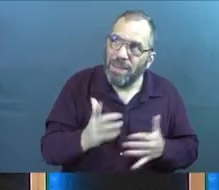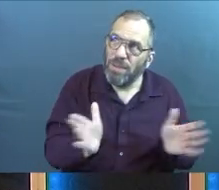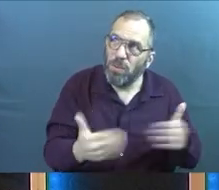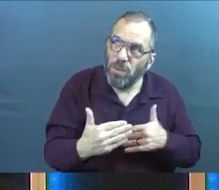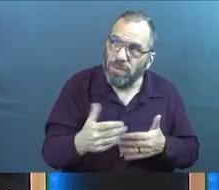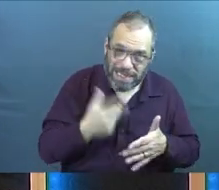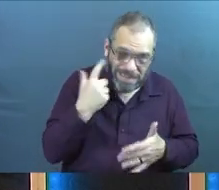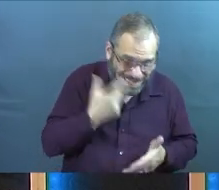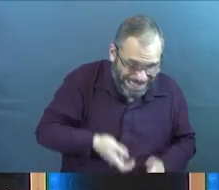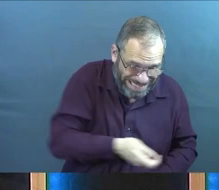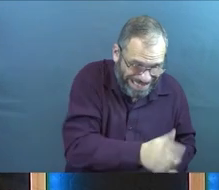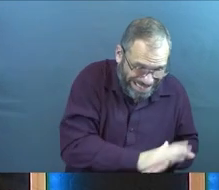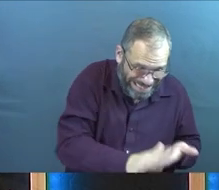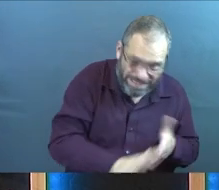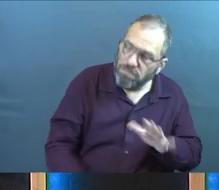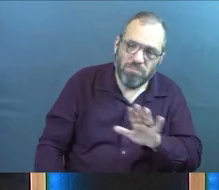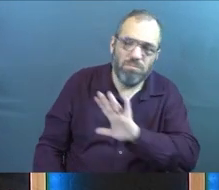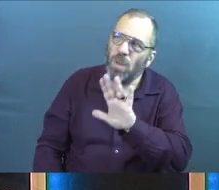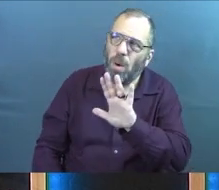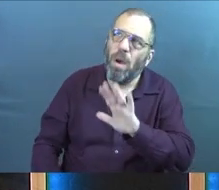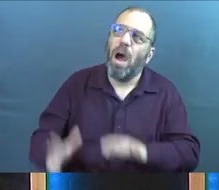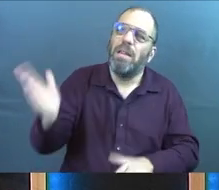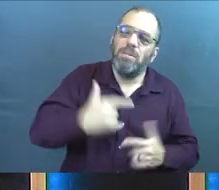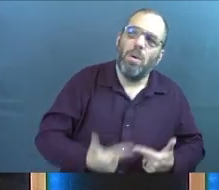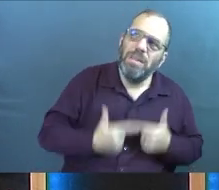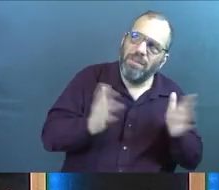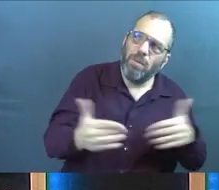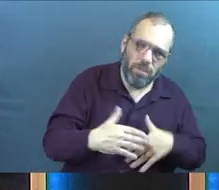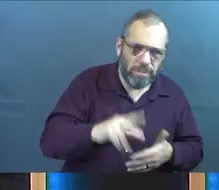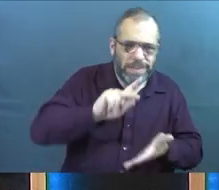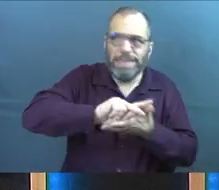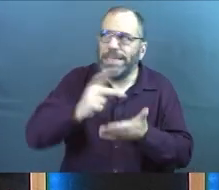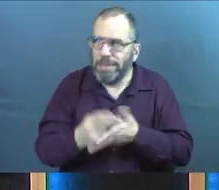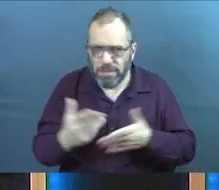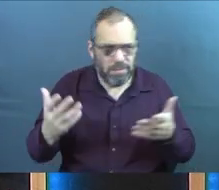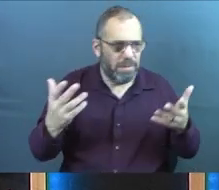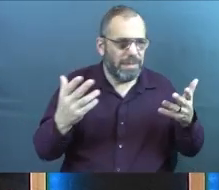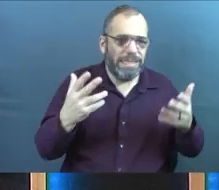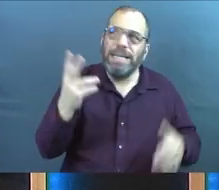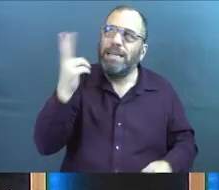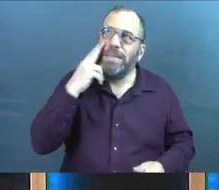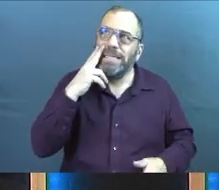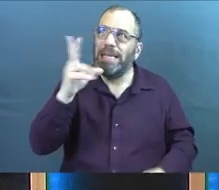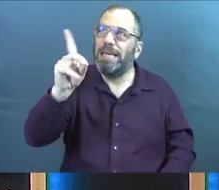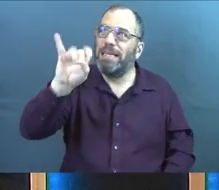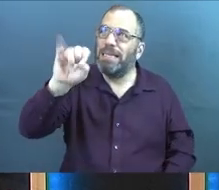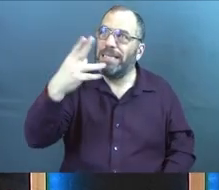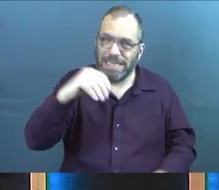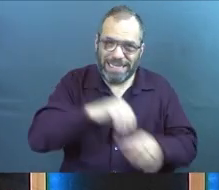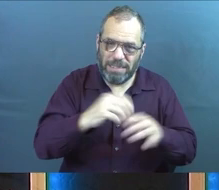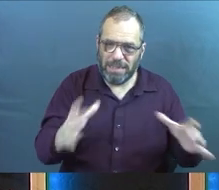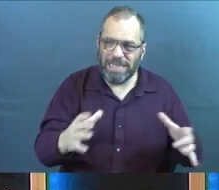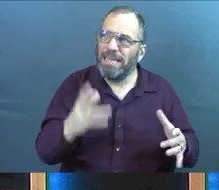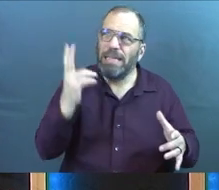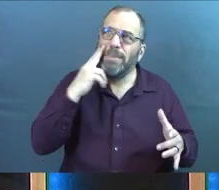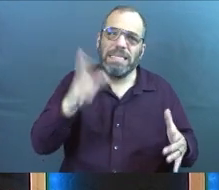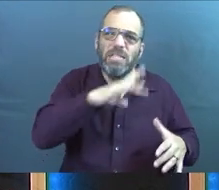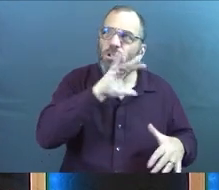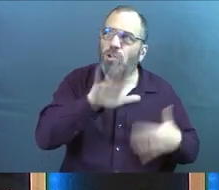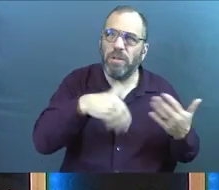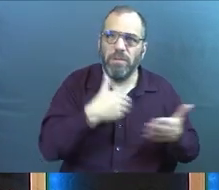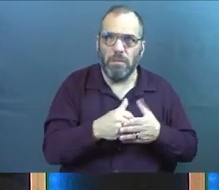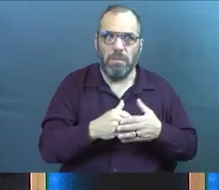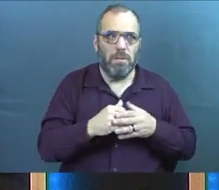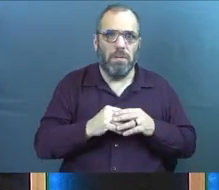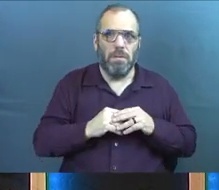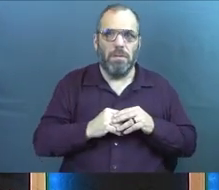you just vacuumed. Let's go into the living room. Let's go into the kitchen. Let's see the dishes in the sink. Maybe for